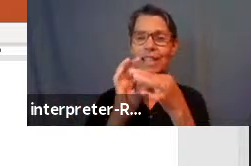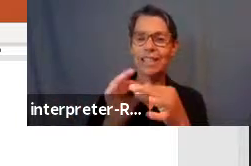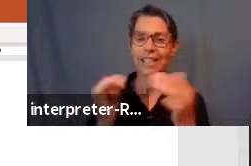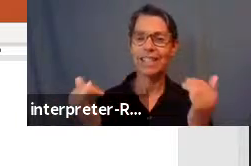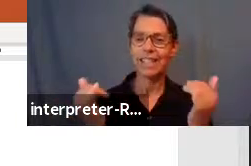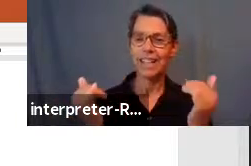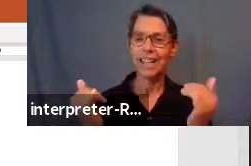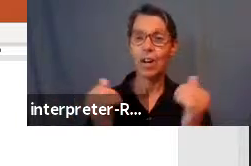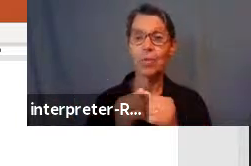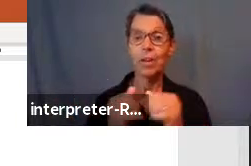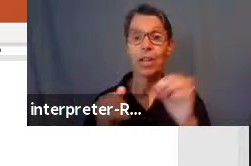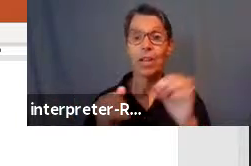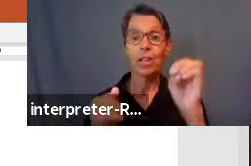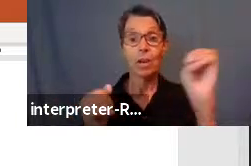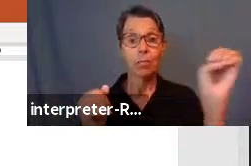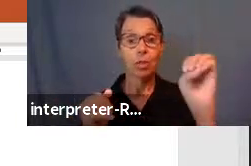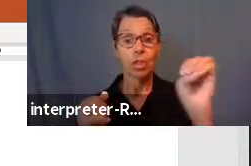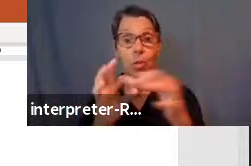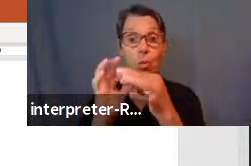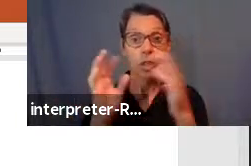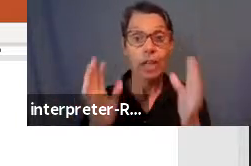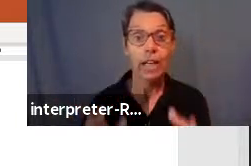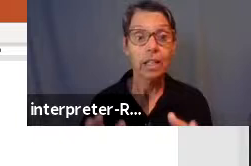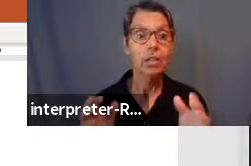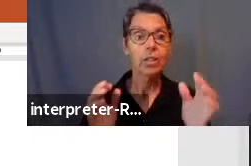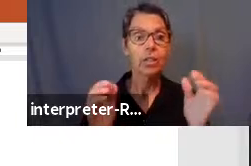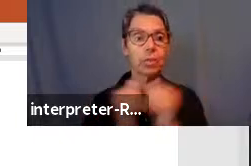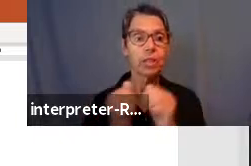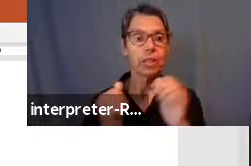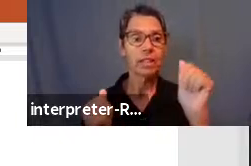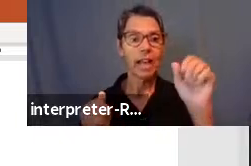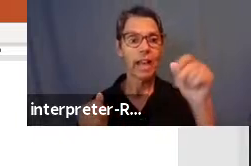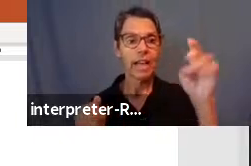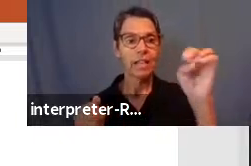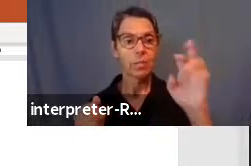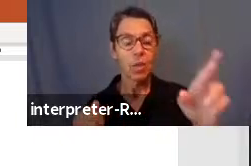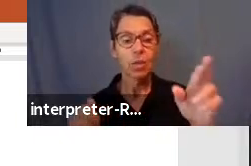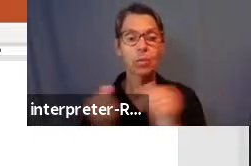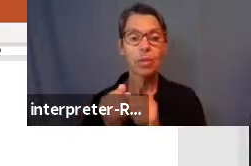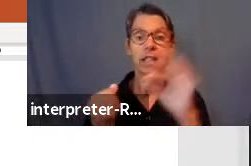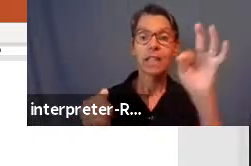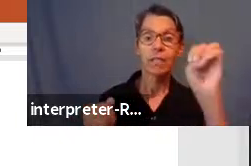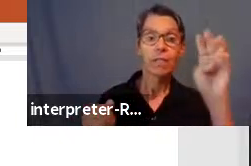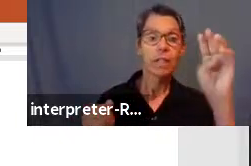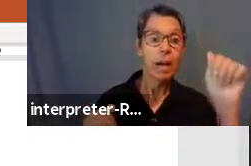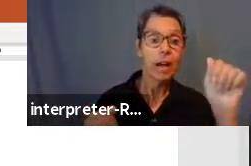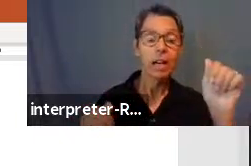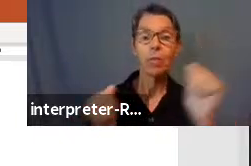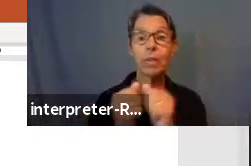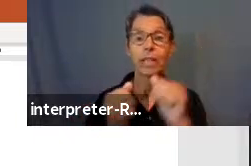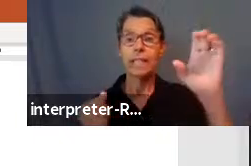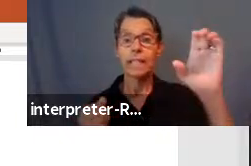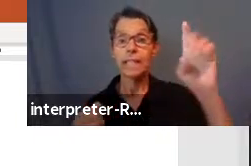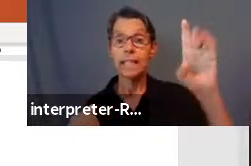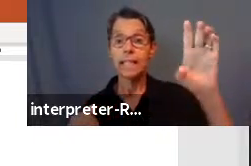think, with emergency coordinators, with ASPR, with FEMA, with the CDC. They know more about Indian country and more about our